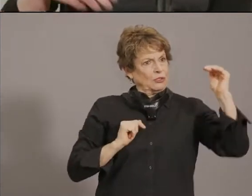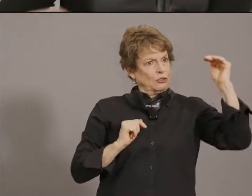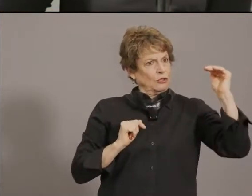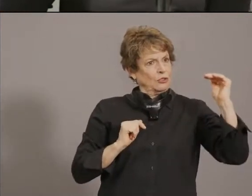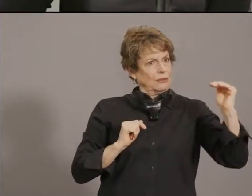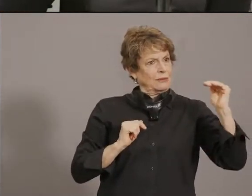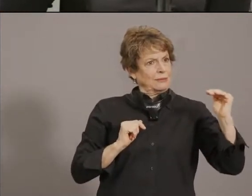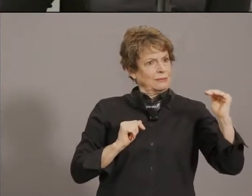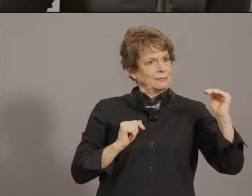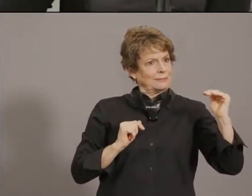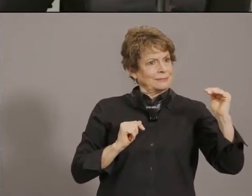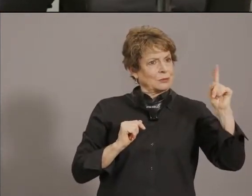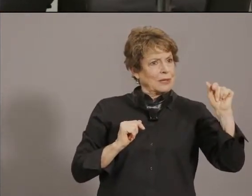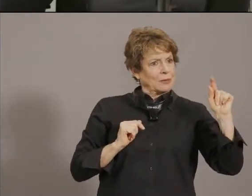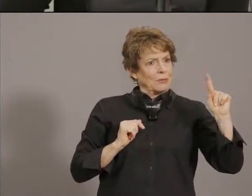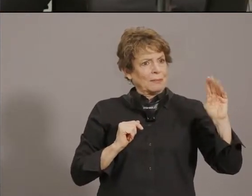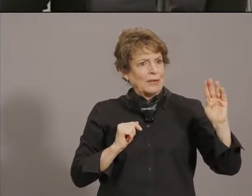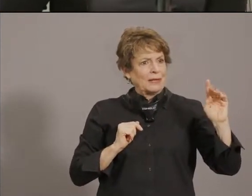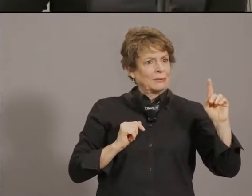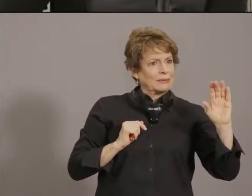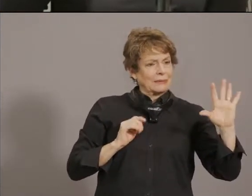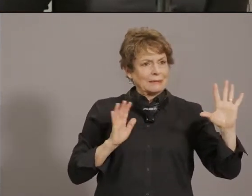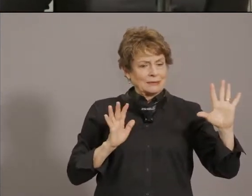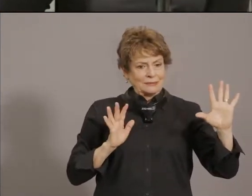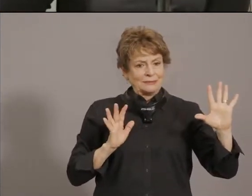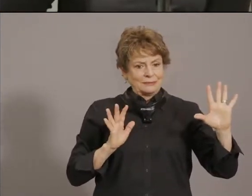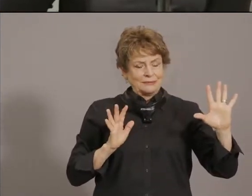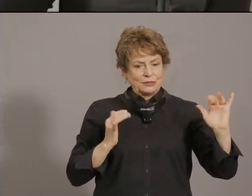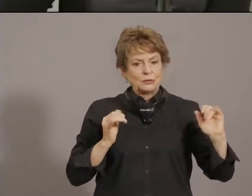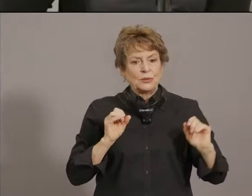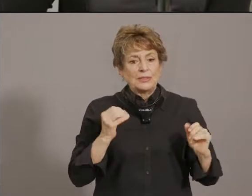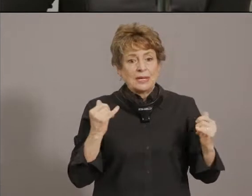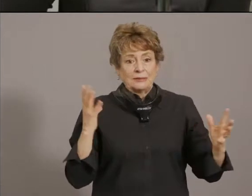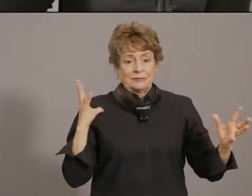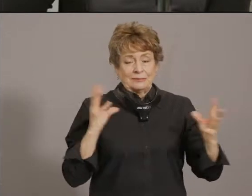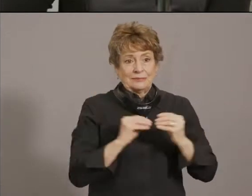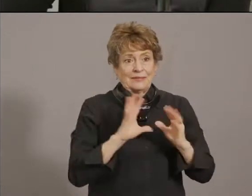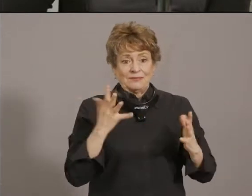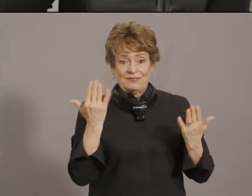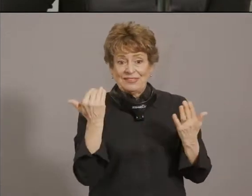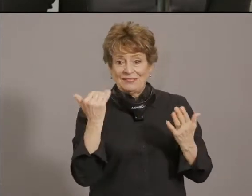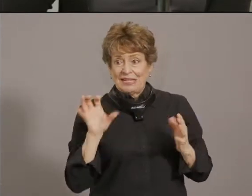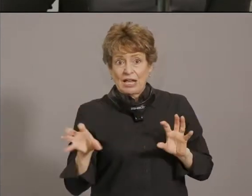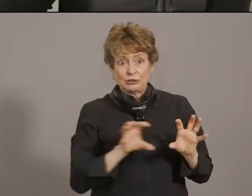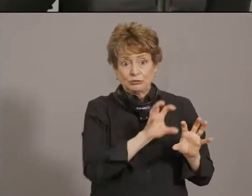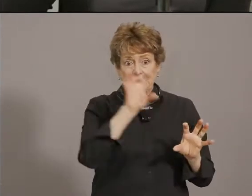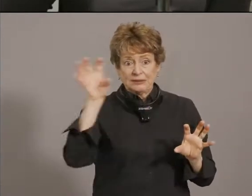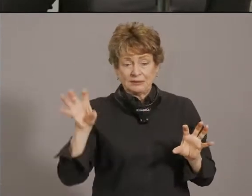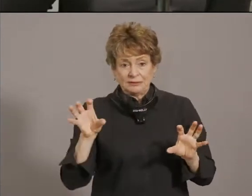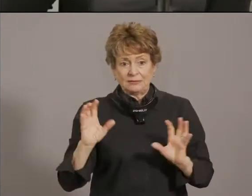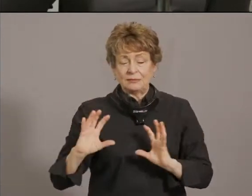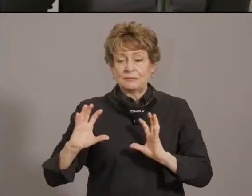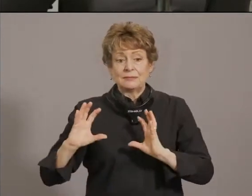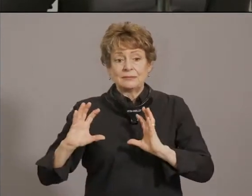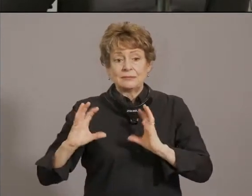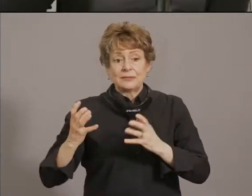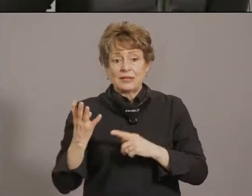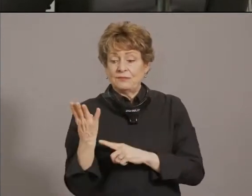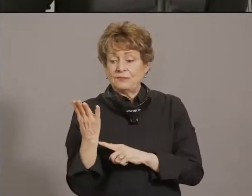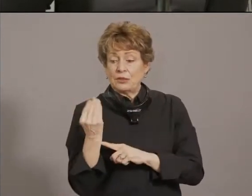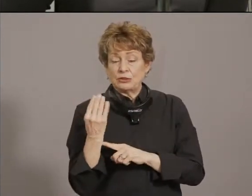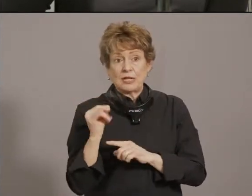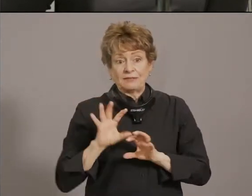15 counties are currently vaccinating people over 65 and older. And as of today, almost 1.4